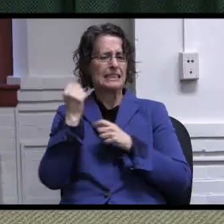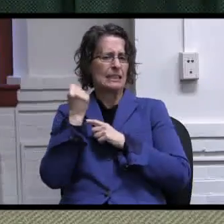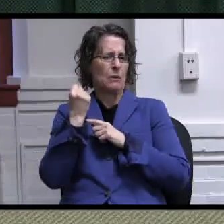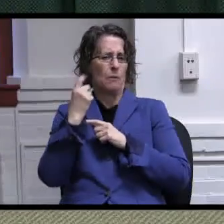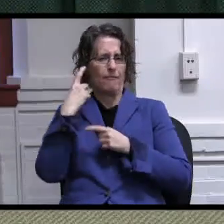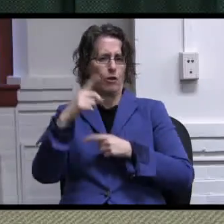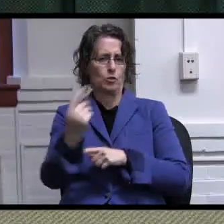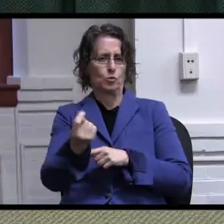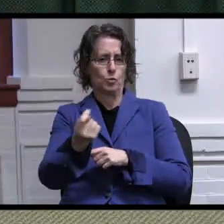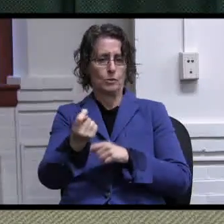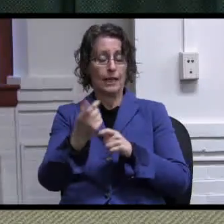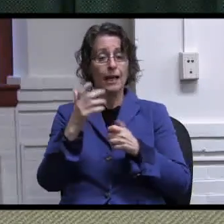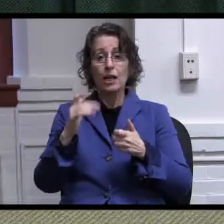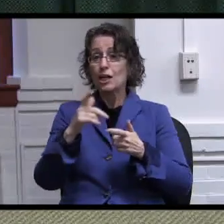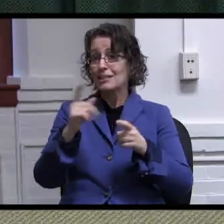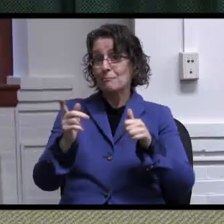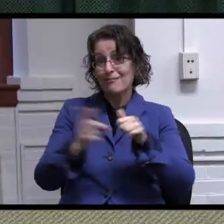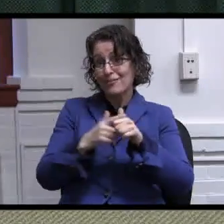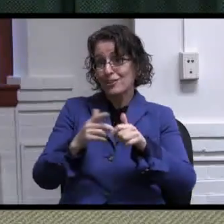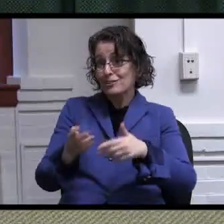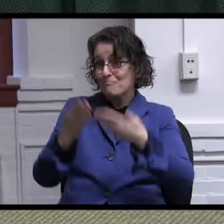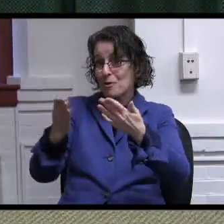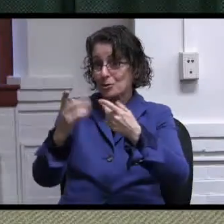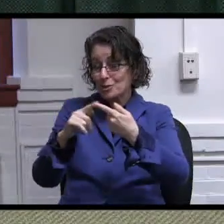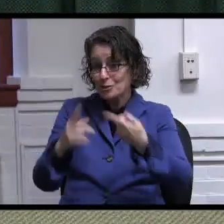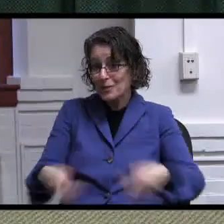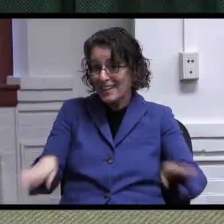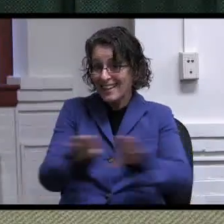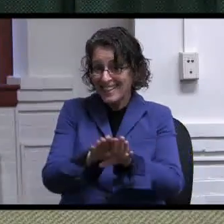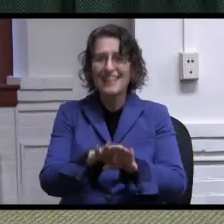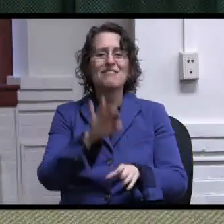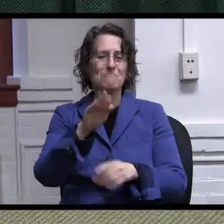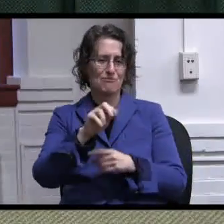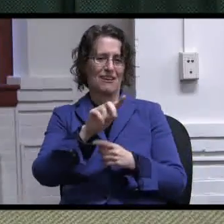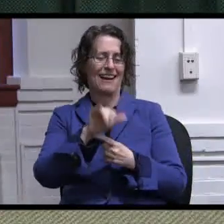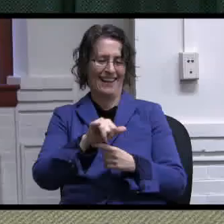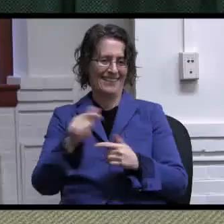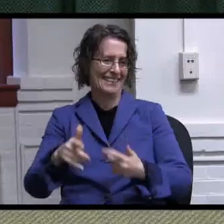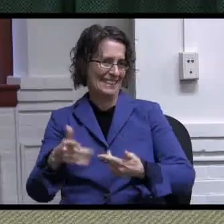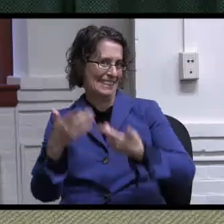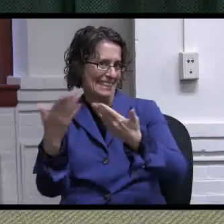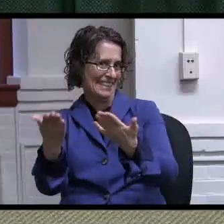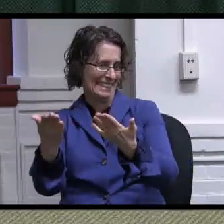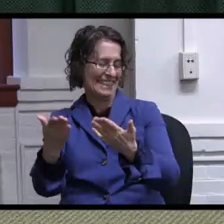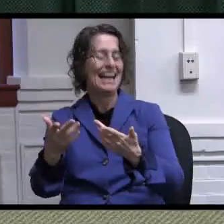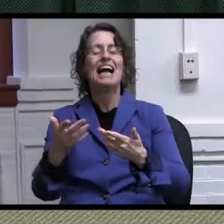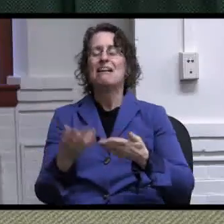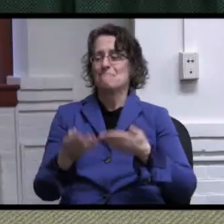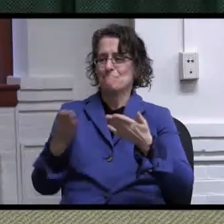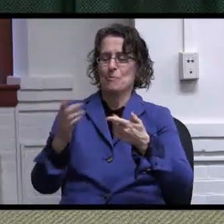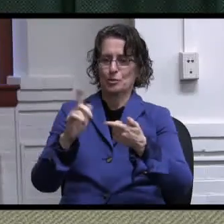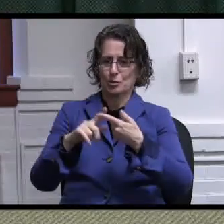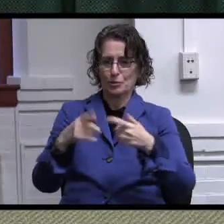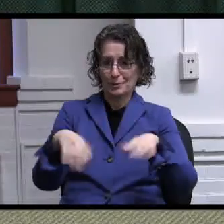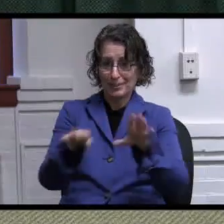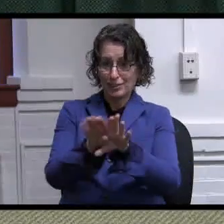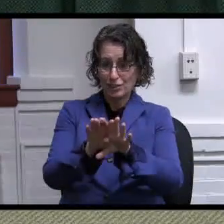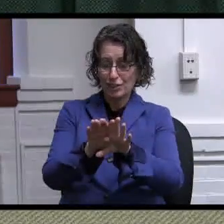adjourn? Someone can make their first motion. So moved. All right, there's a motion to adjourn. All those in favor? Aye. Aye.